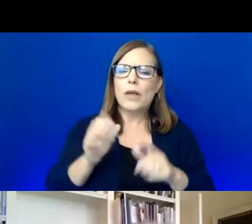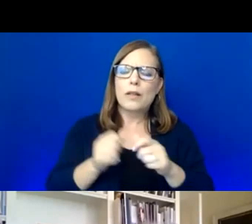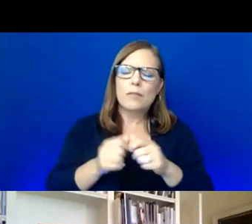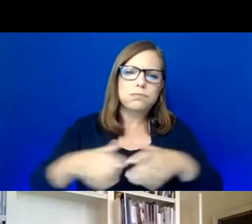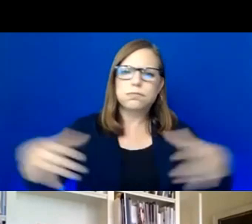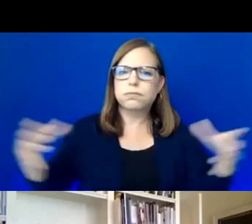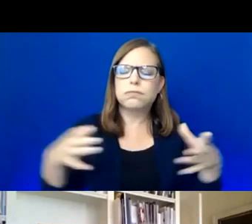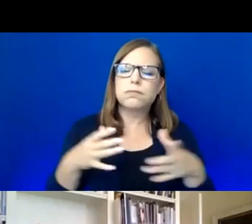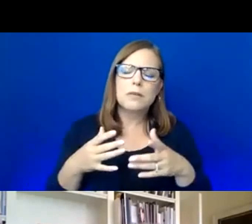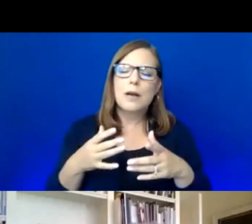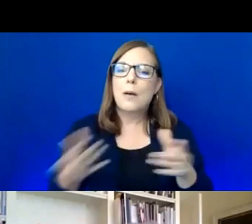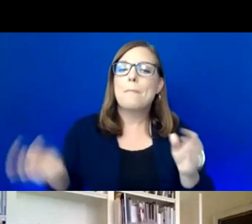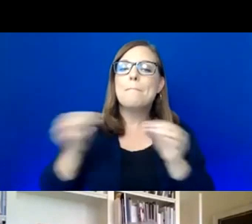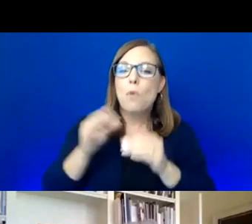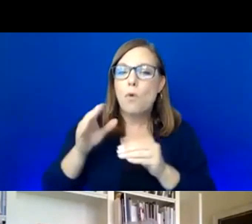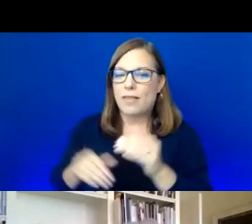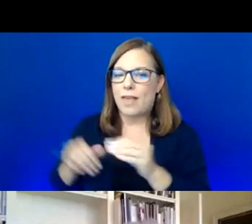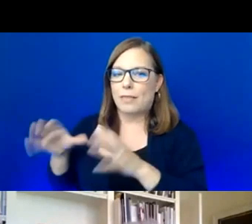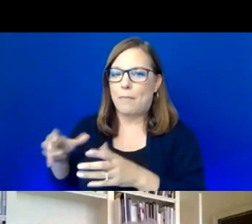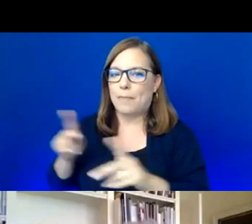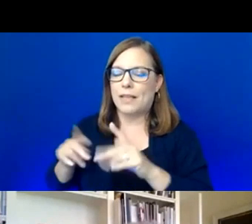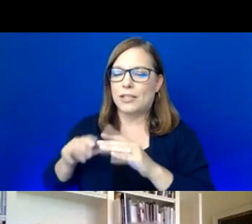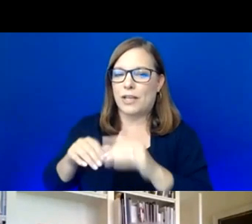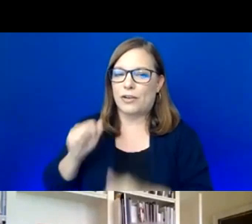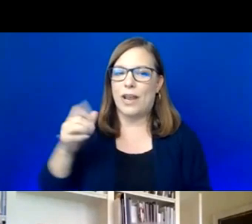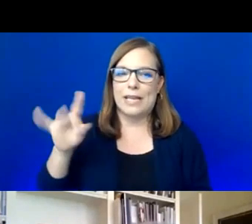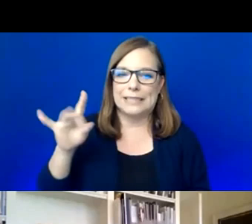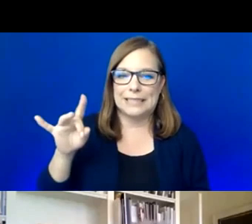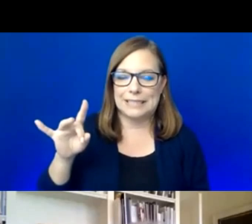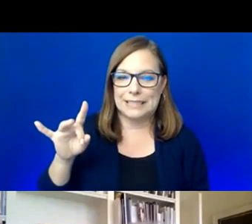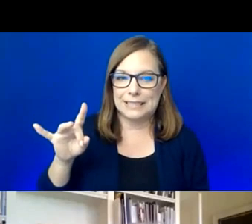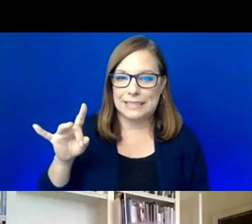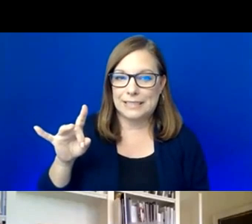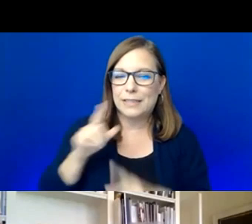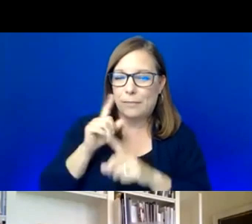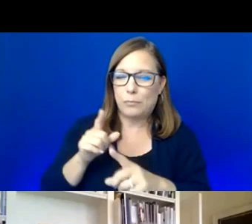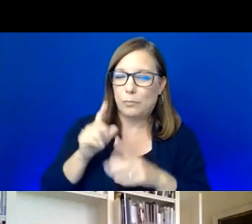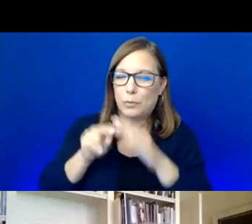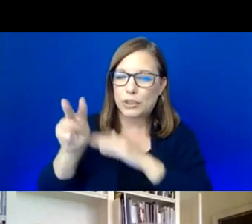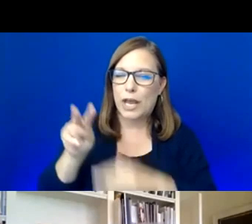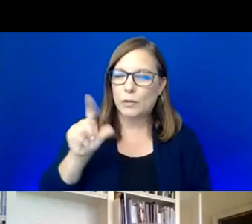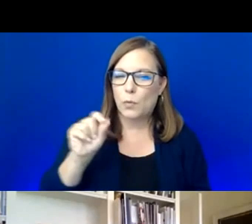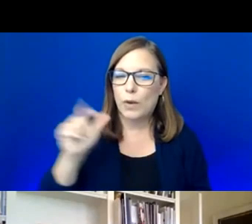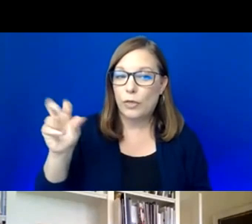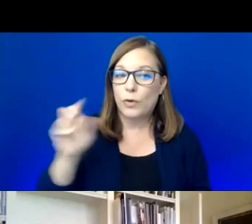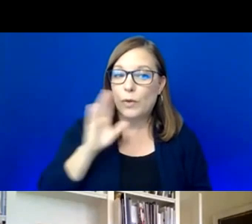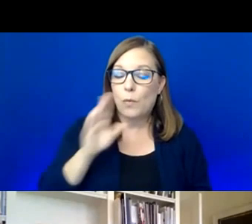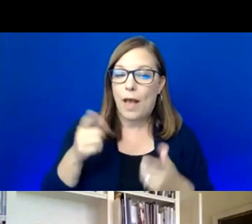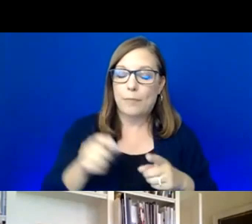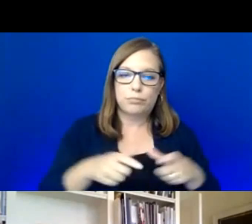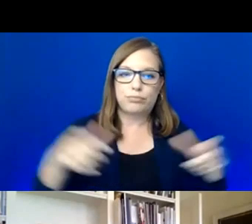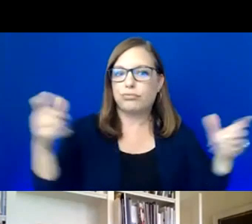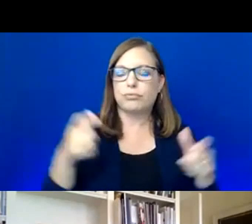first time. I think by 2030 is the projected date. Two recent nationwide polls by the